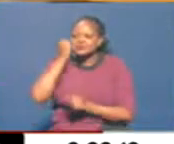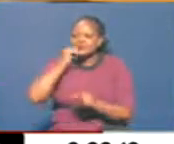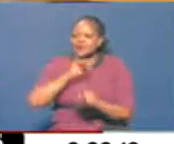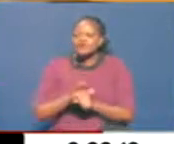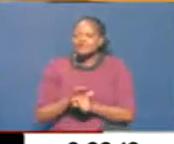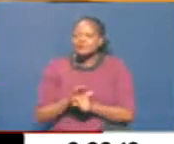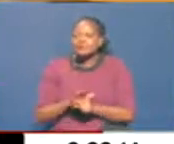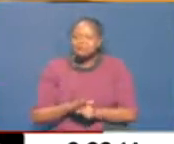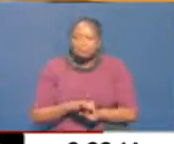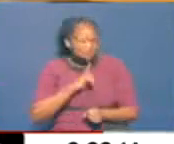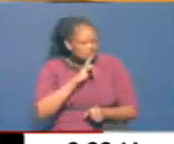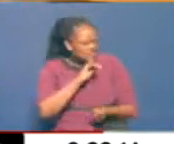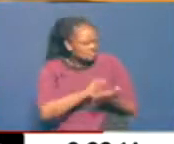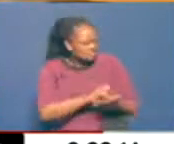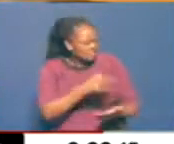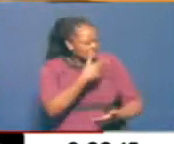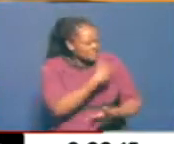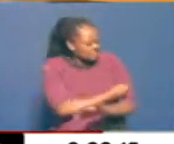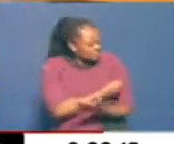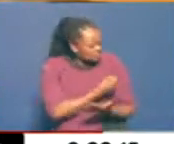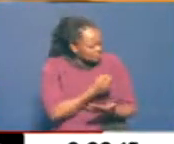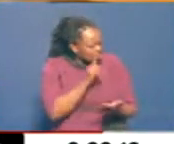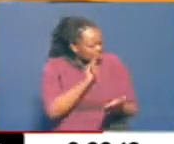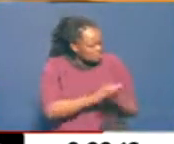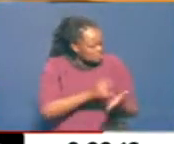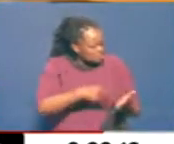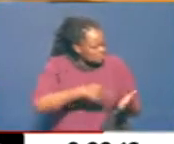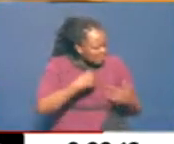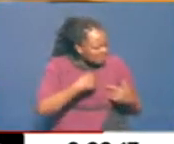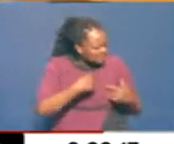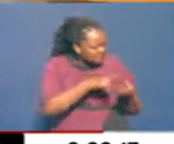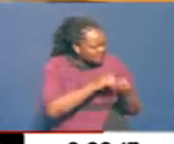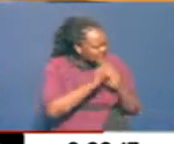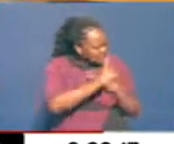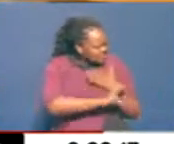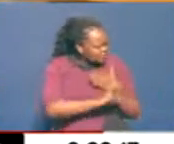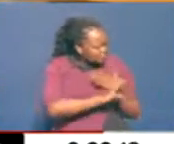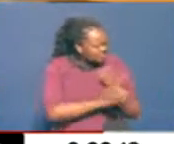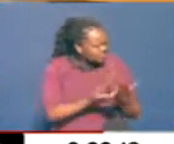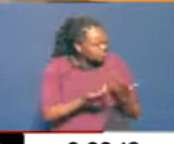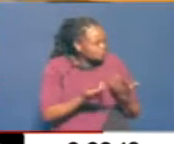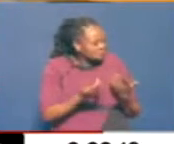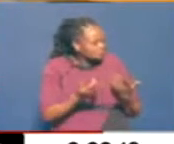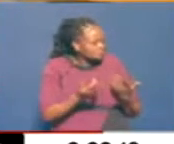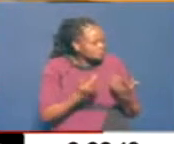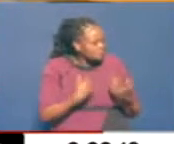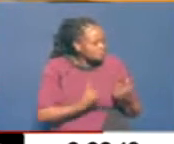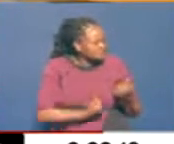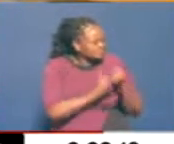the vaccination drive that we are having as a country has a hand in this?